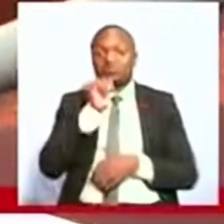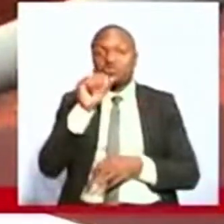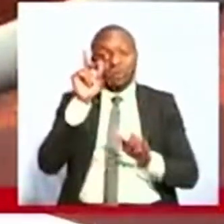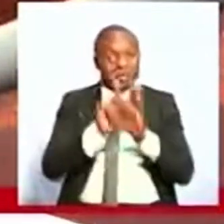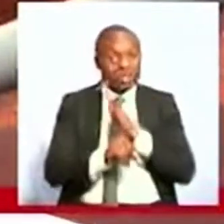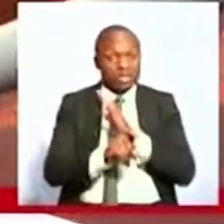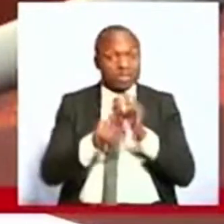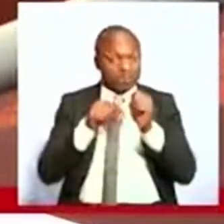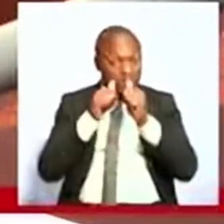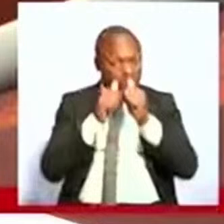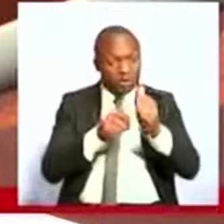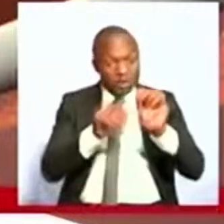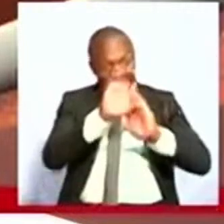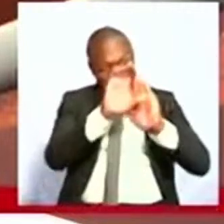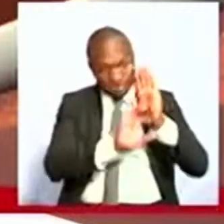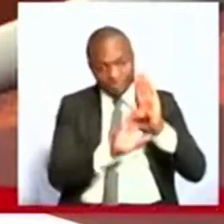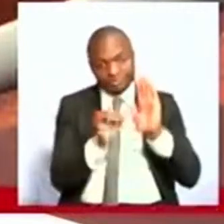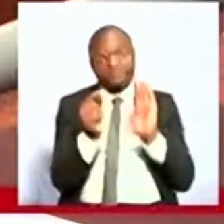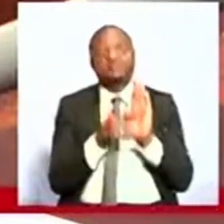is provided